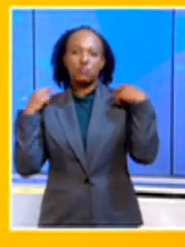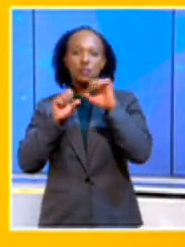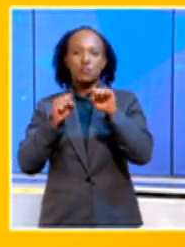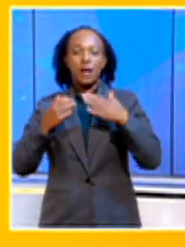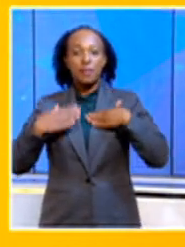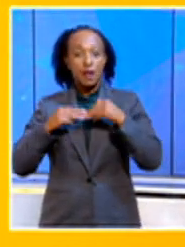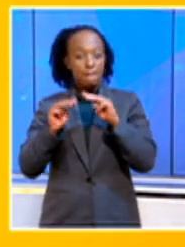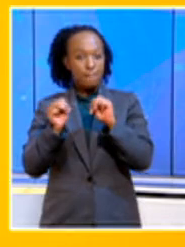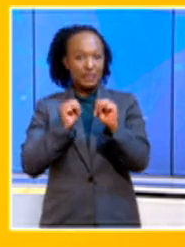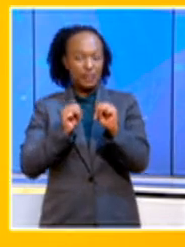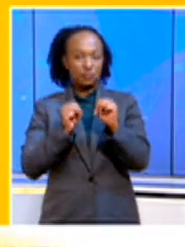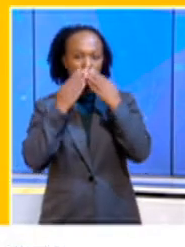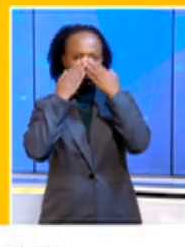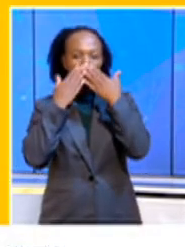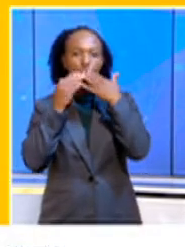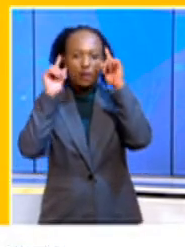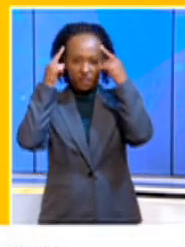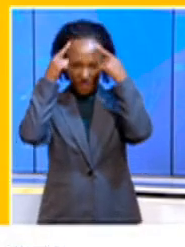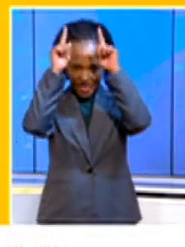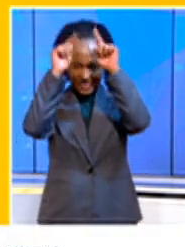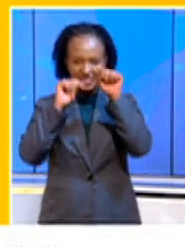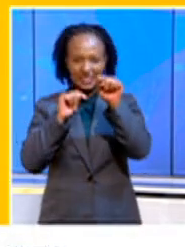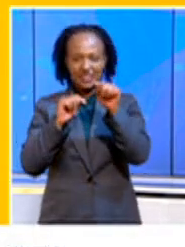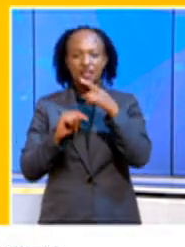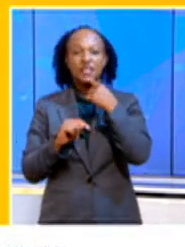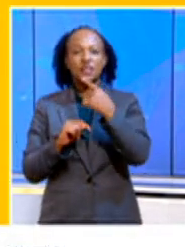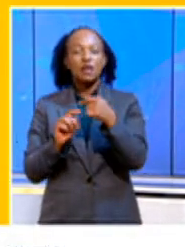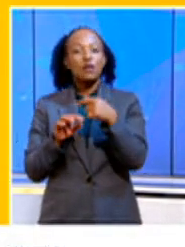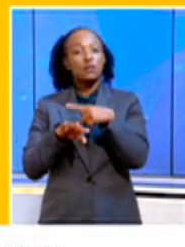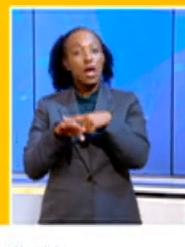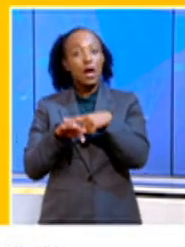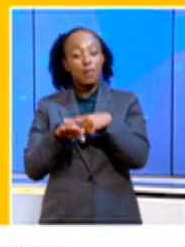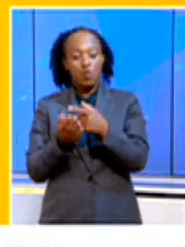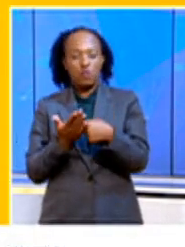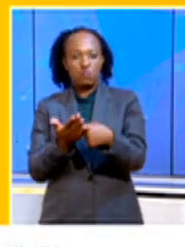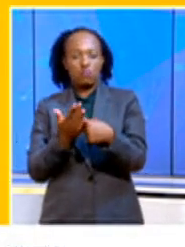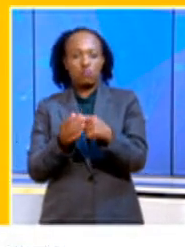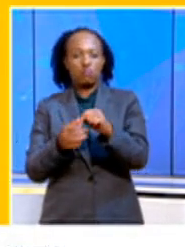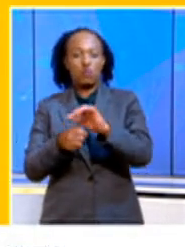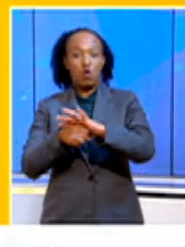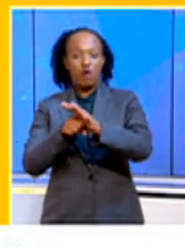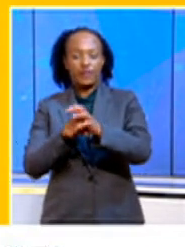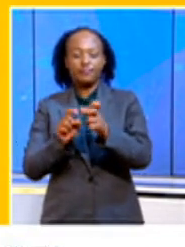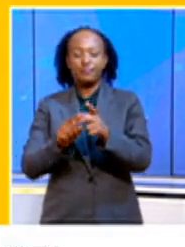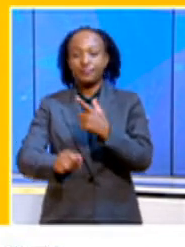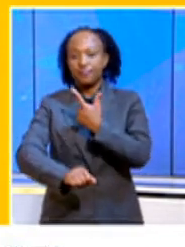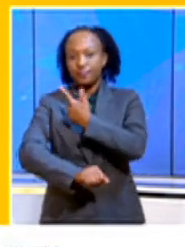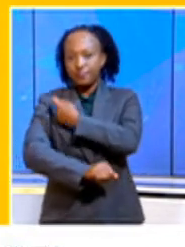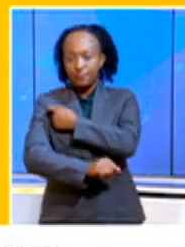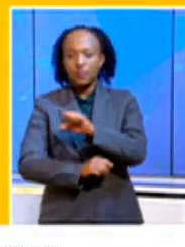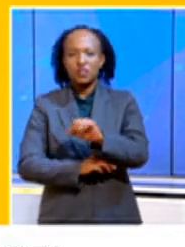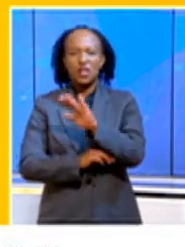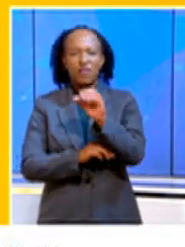and Management Study at Wits School of Governance, says when discussing COVID and vaccines that South Africa's